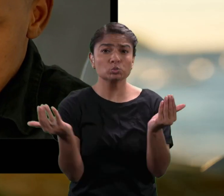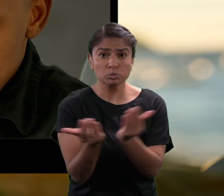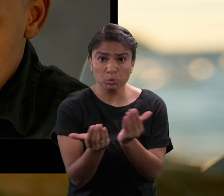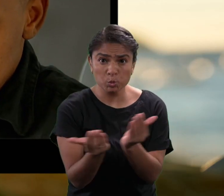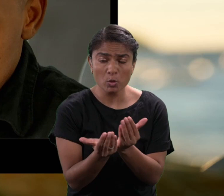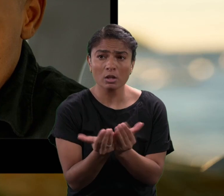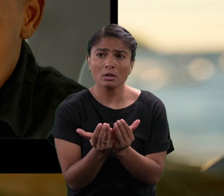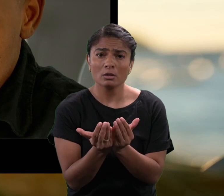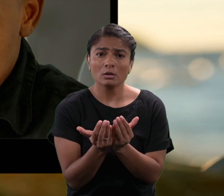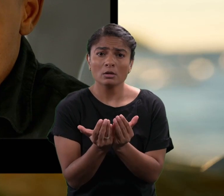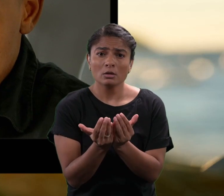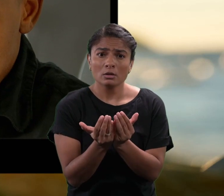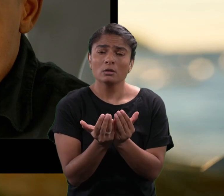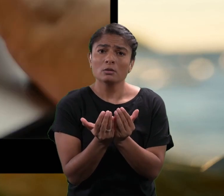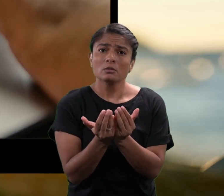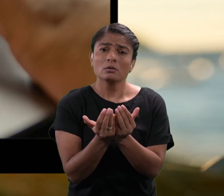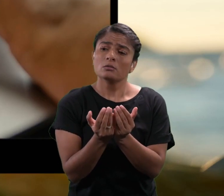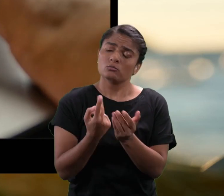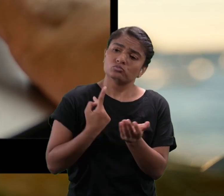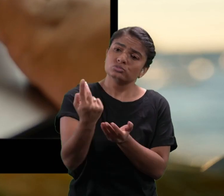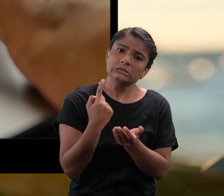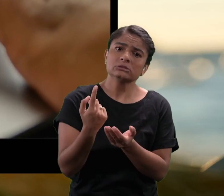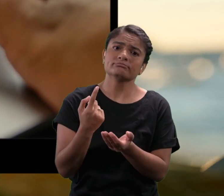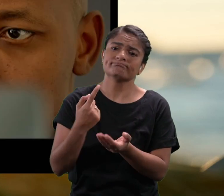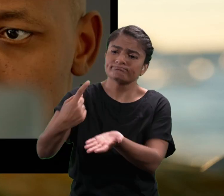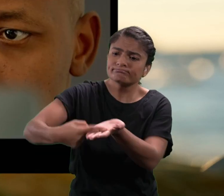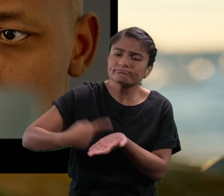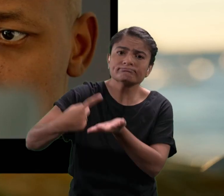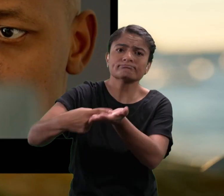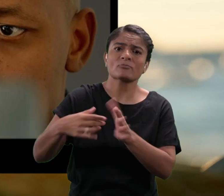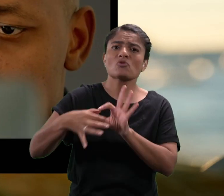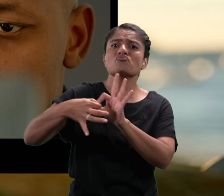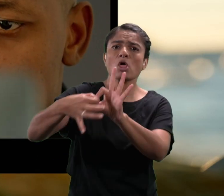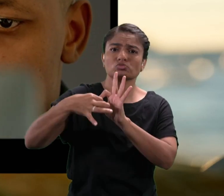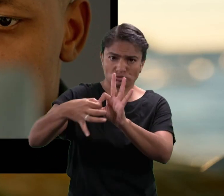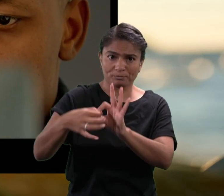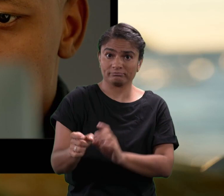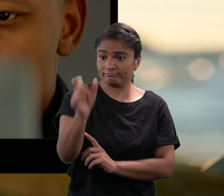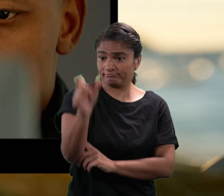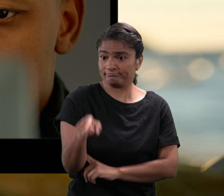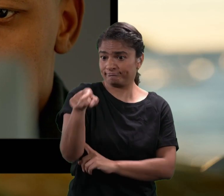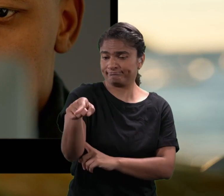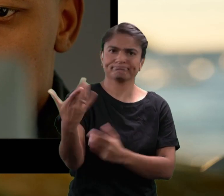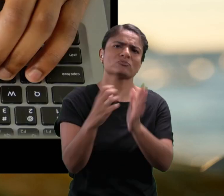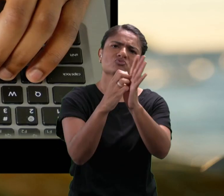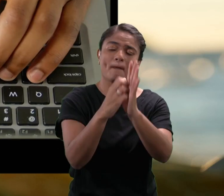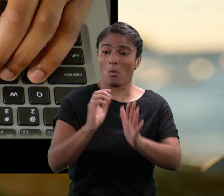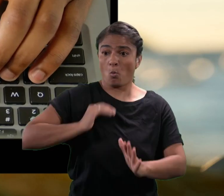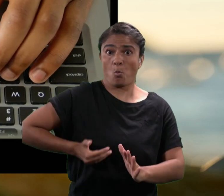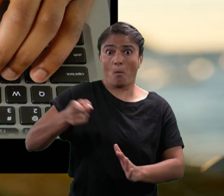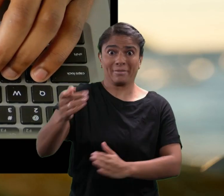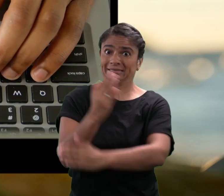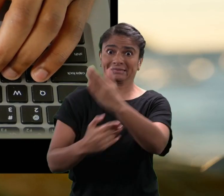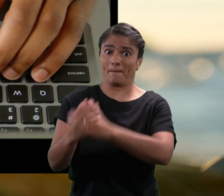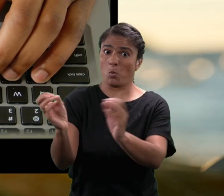school when we would talk about relationships, for instance, dating a